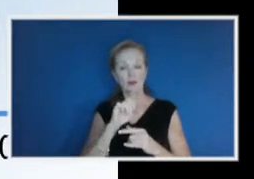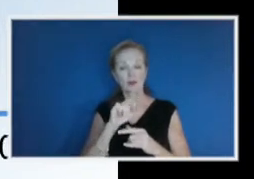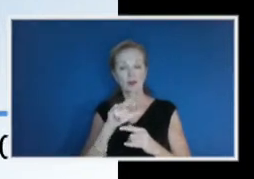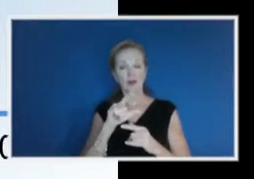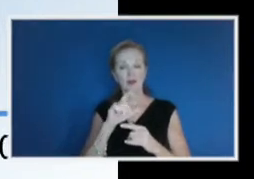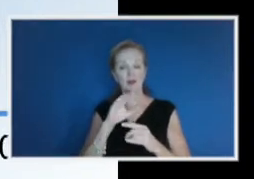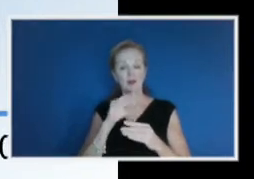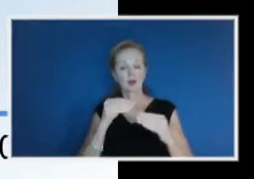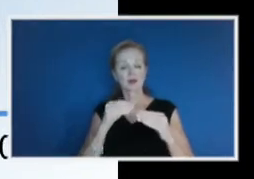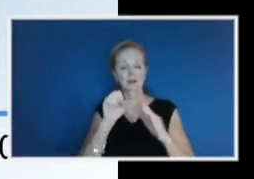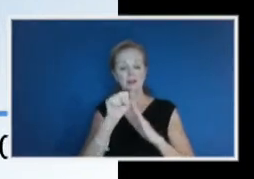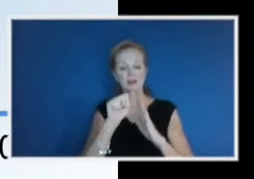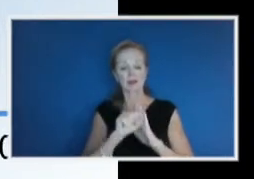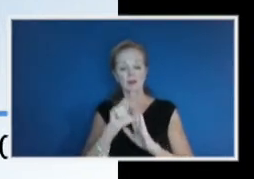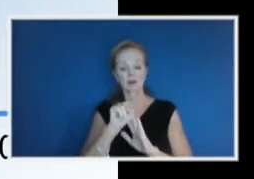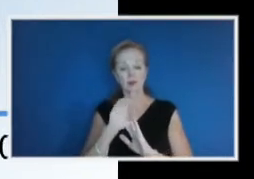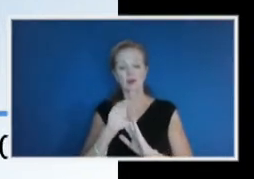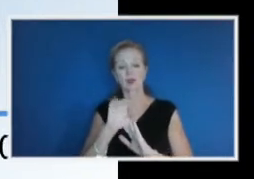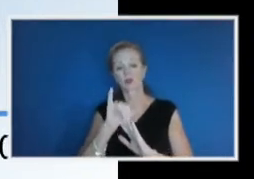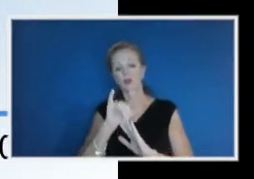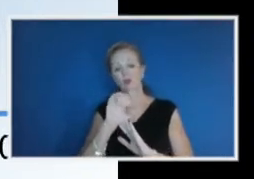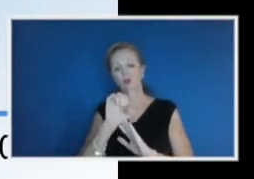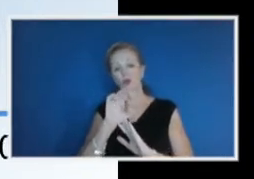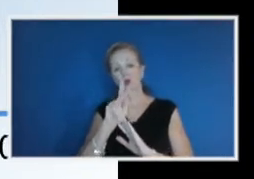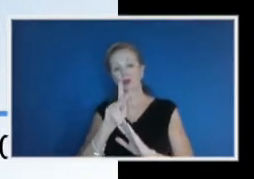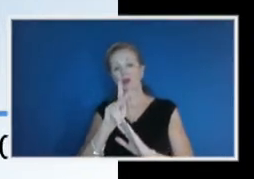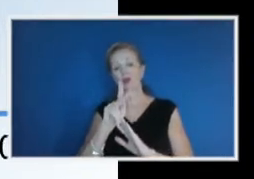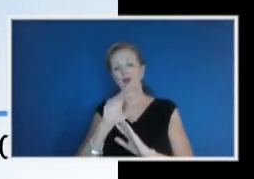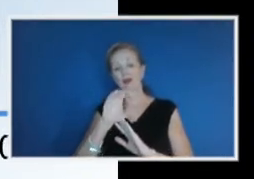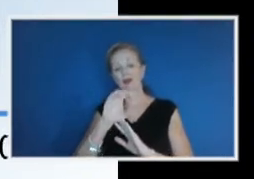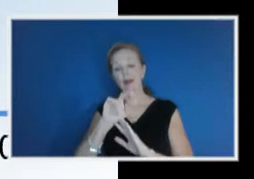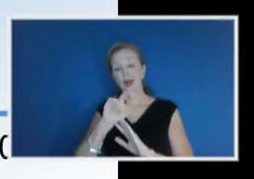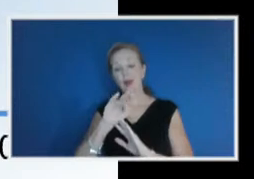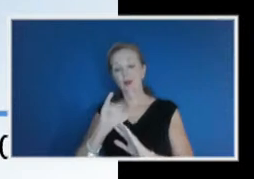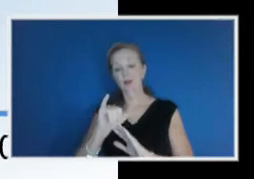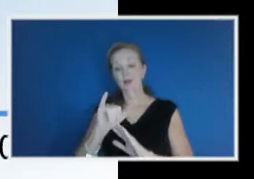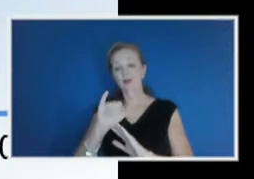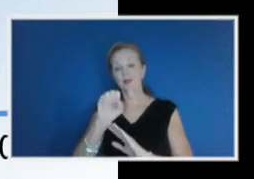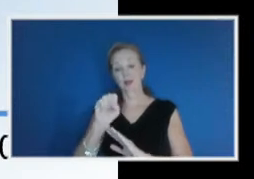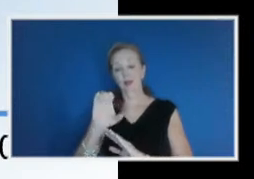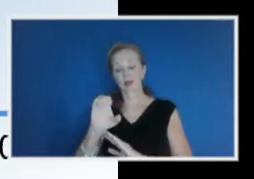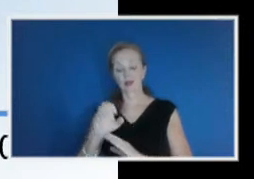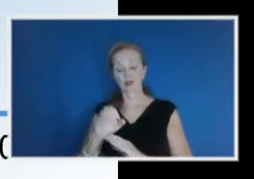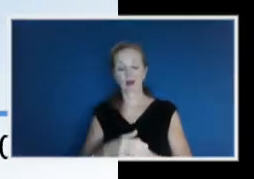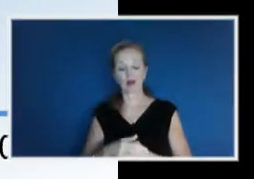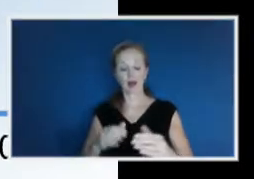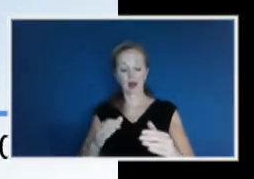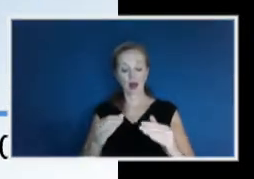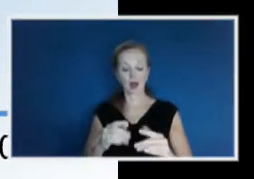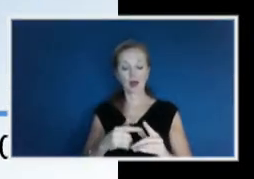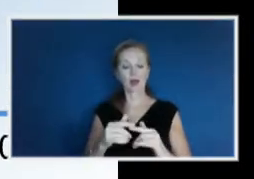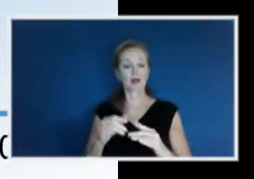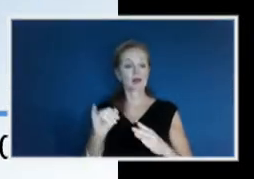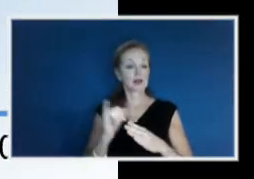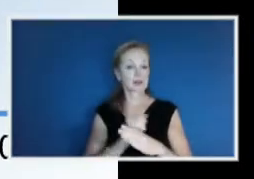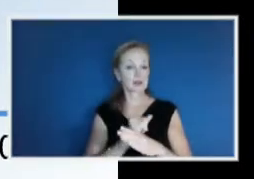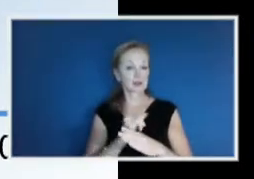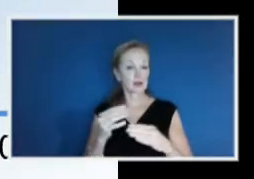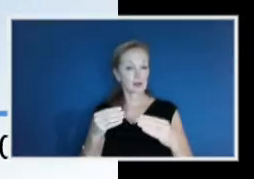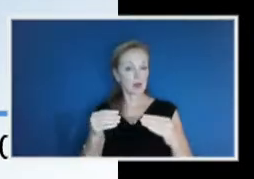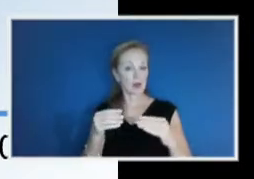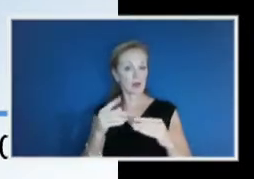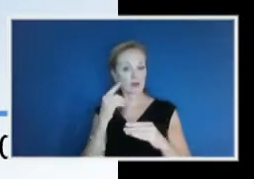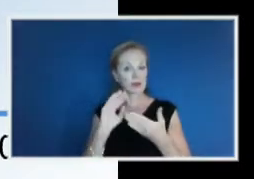Carolina and York County, South Carolina. We also had to determine what the product or industry market was for the